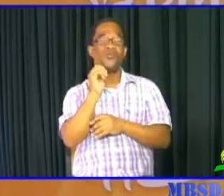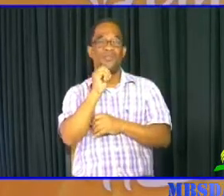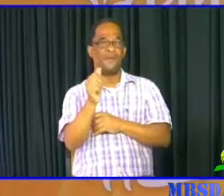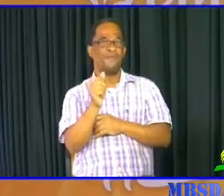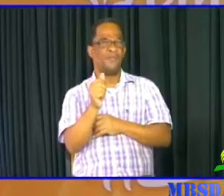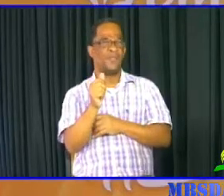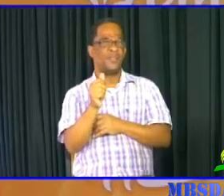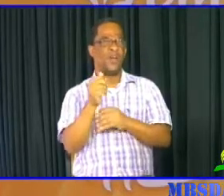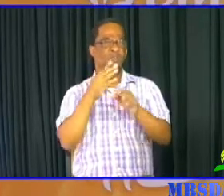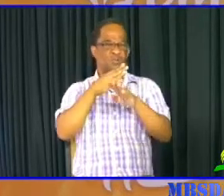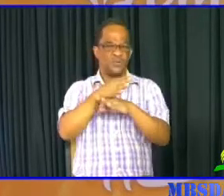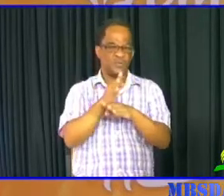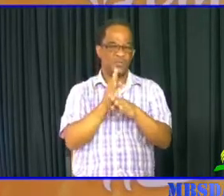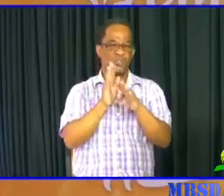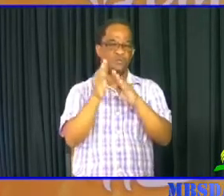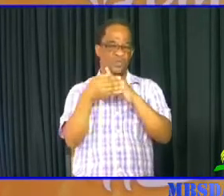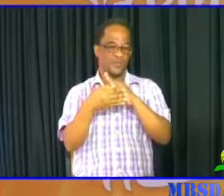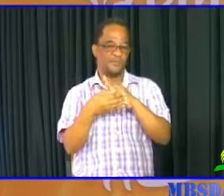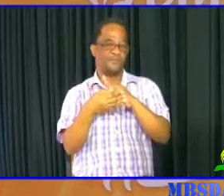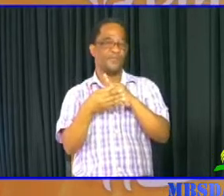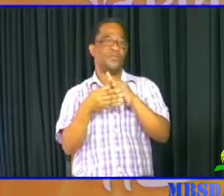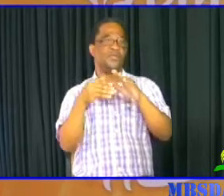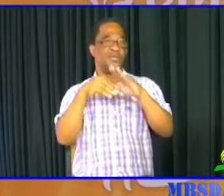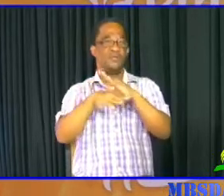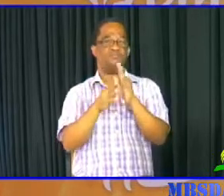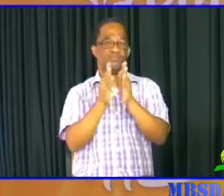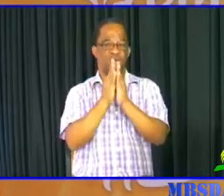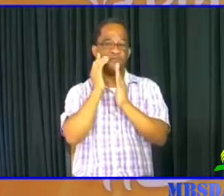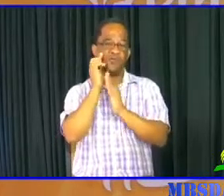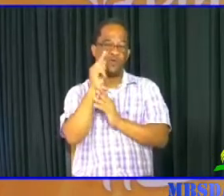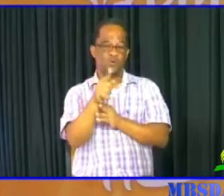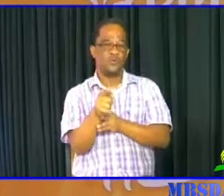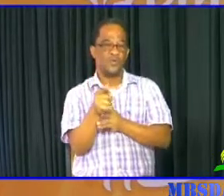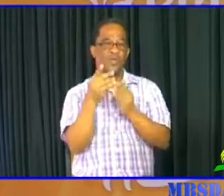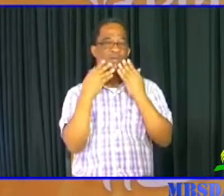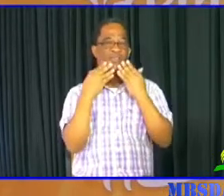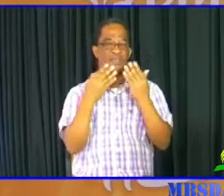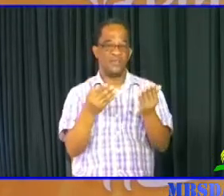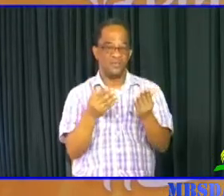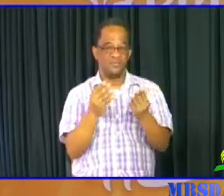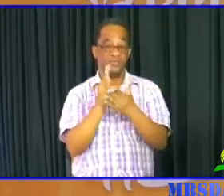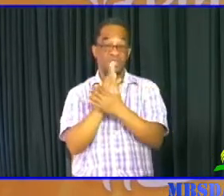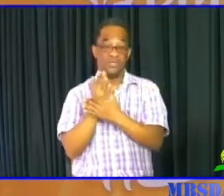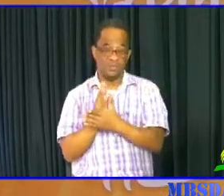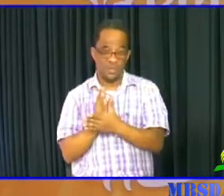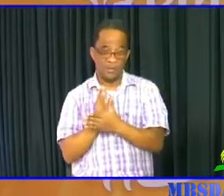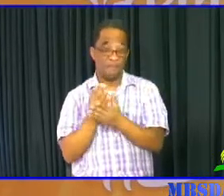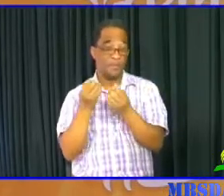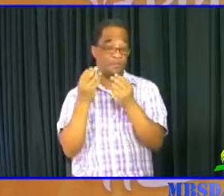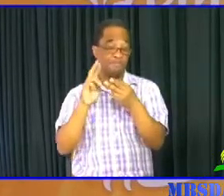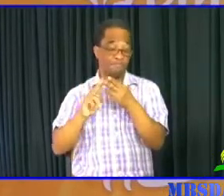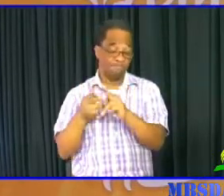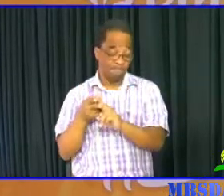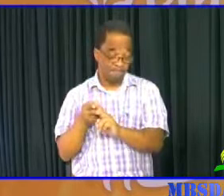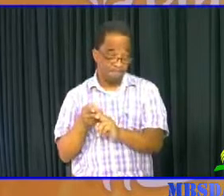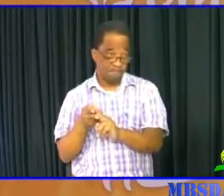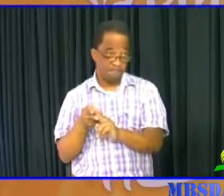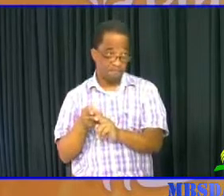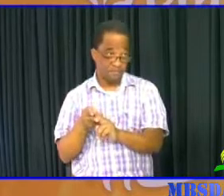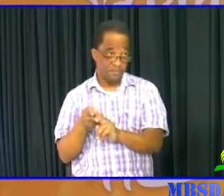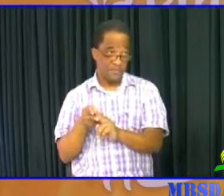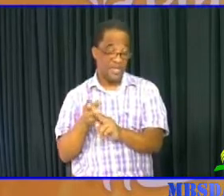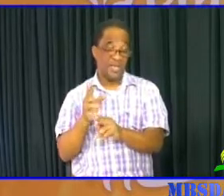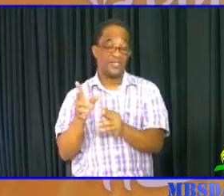Union territory are actively engaged in prayer. So thank you very much for sharing the numbers. Thank you so very much for